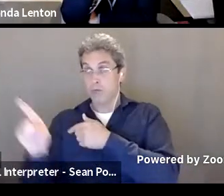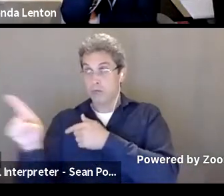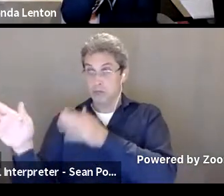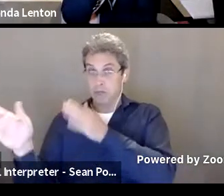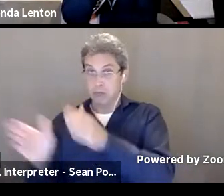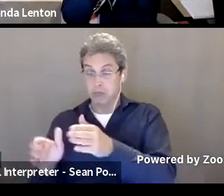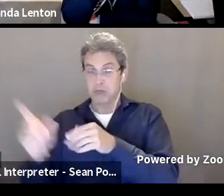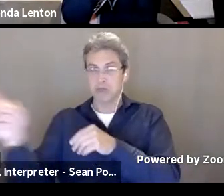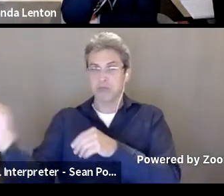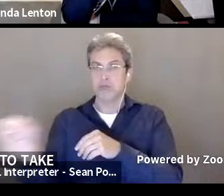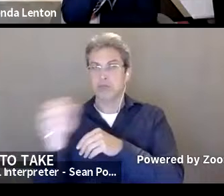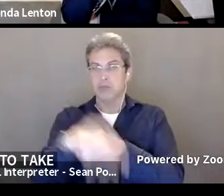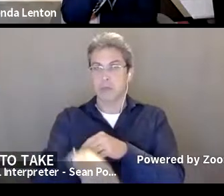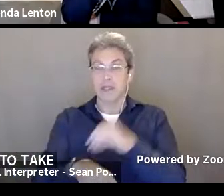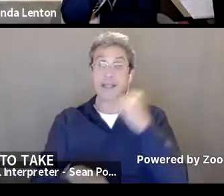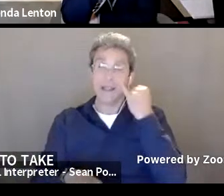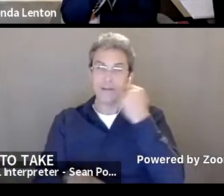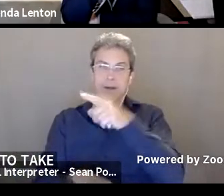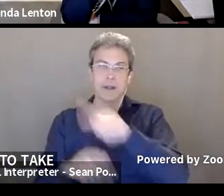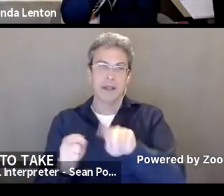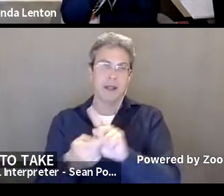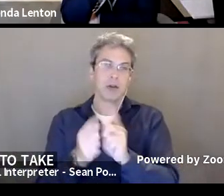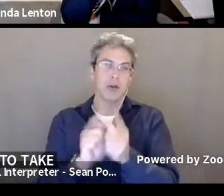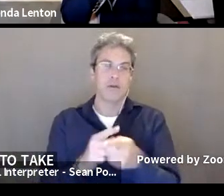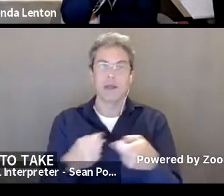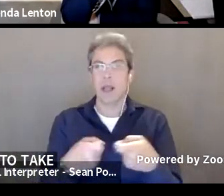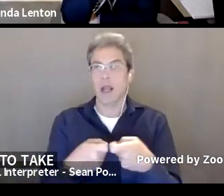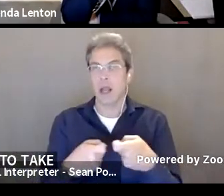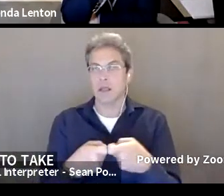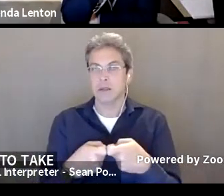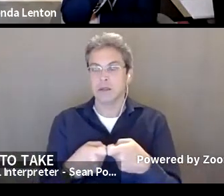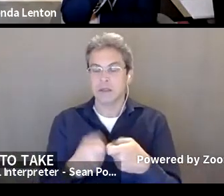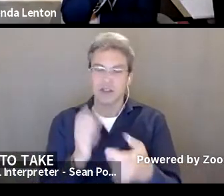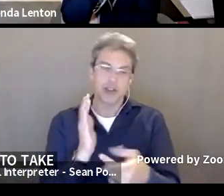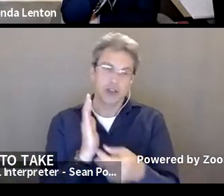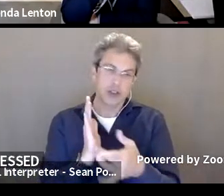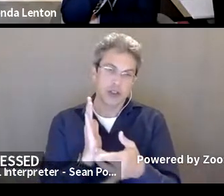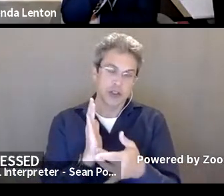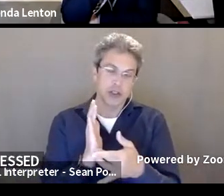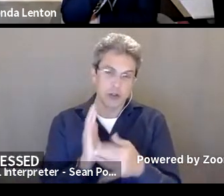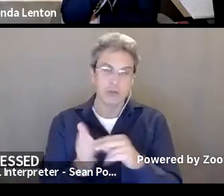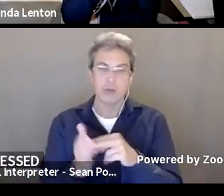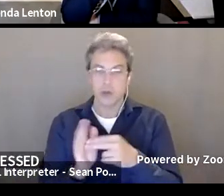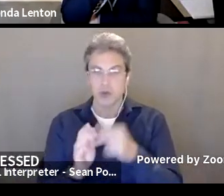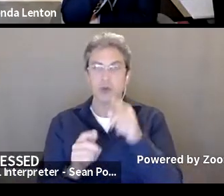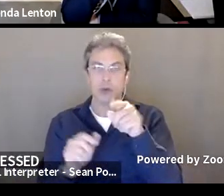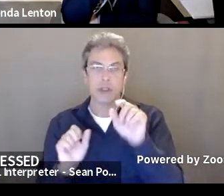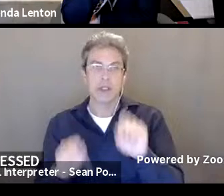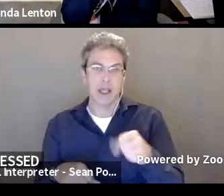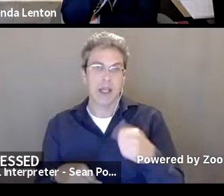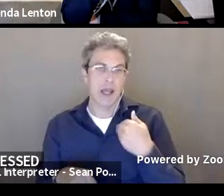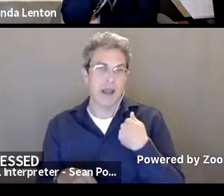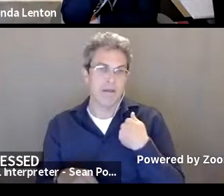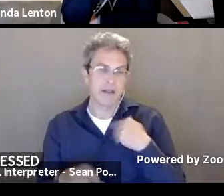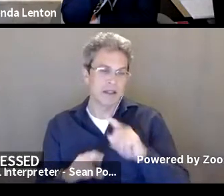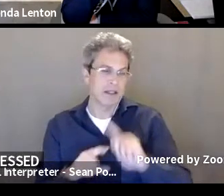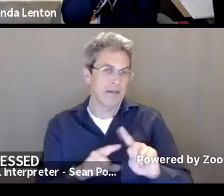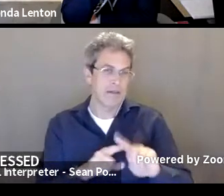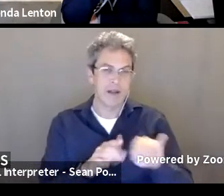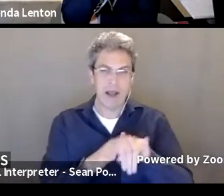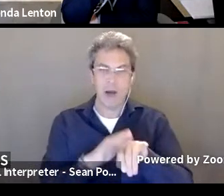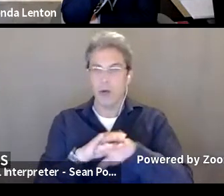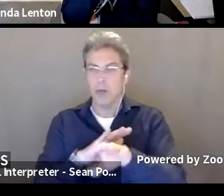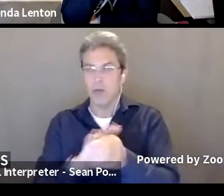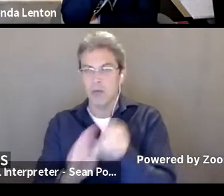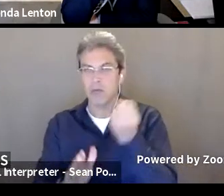that cannot be accessed electronically. So there are a variety of ways that you can access resources electronically